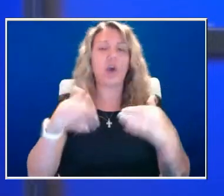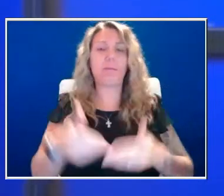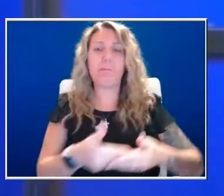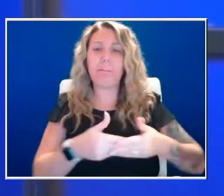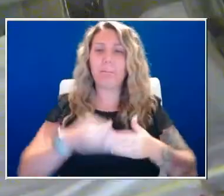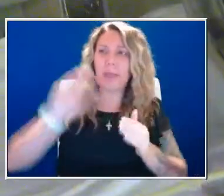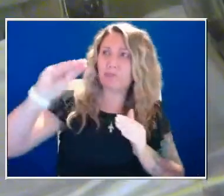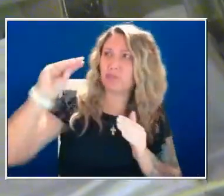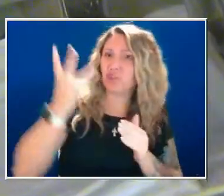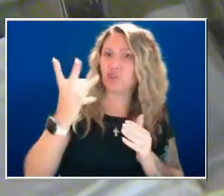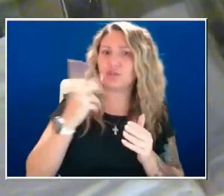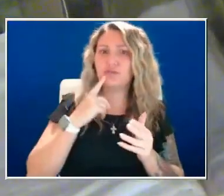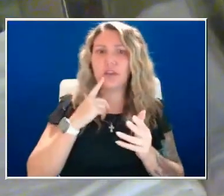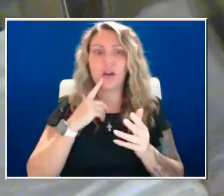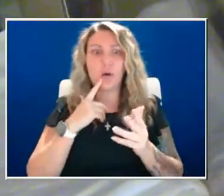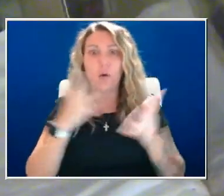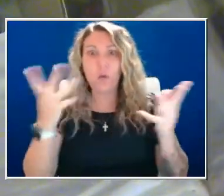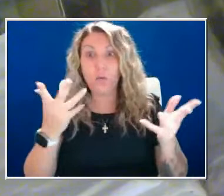brain bleed.